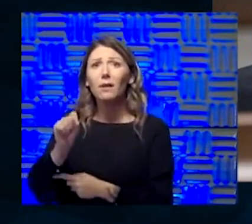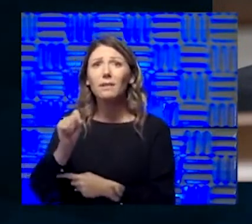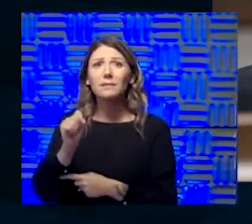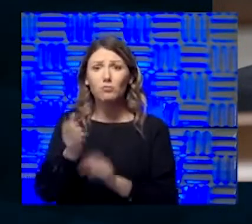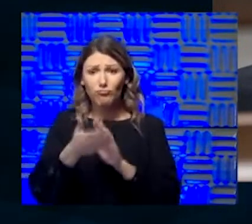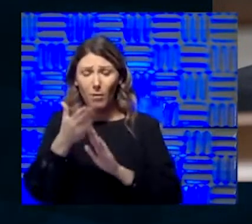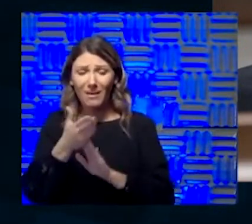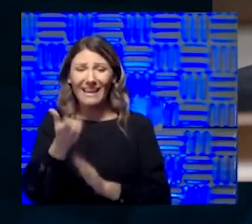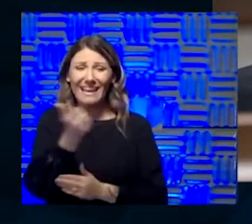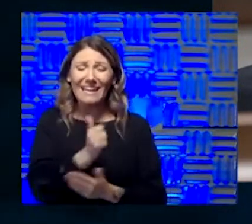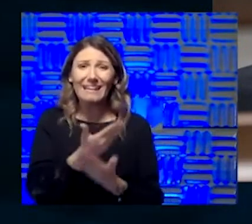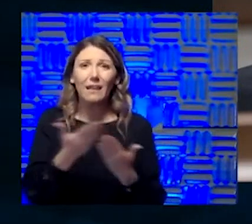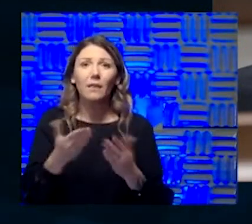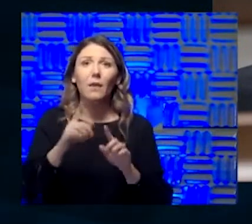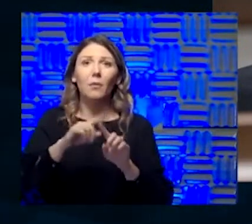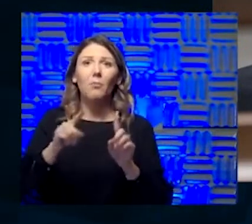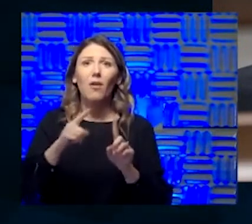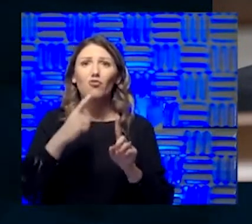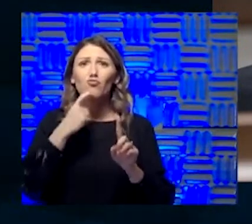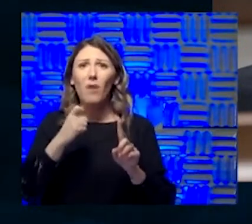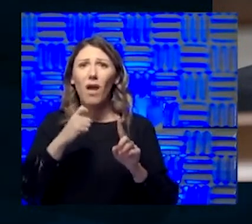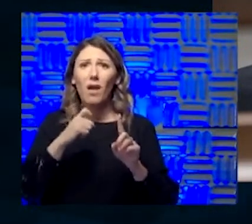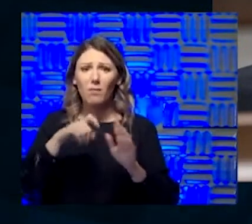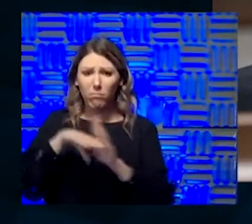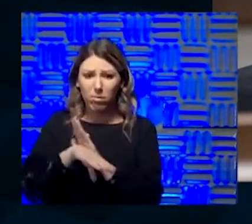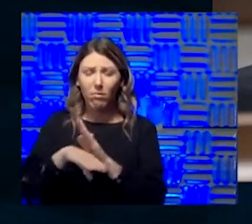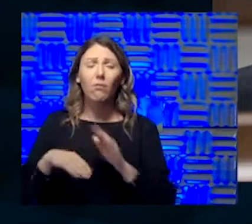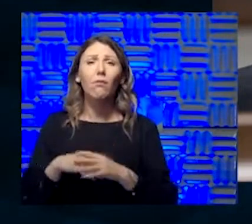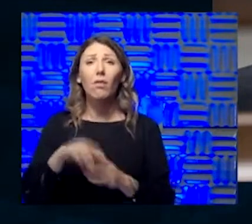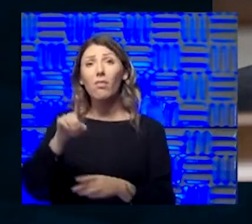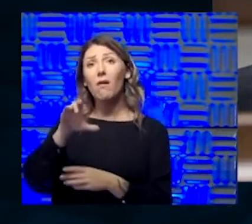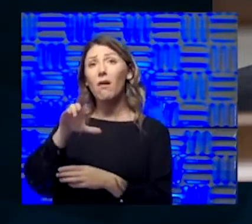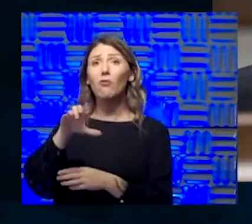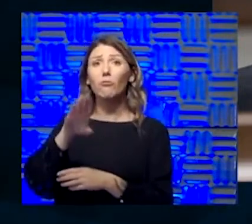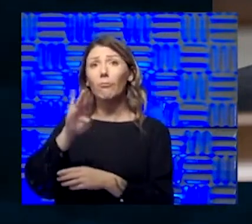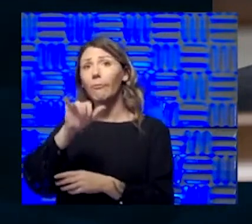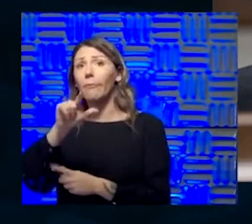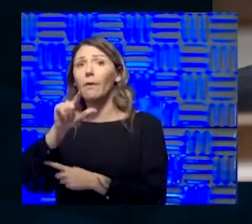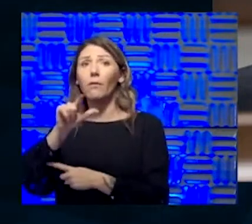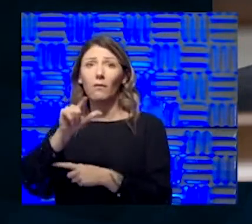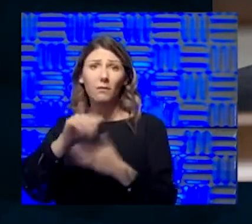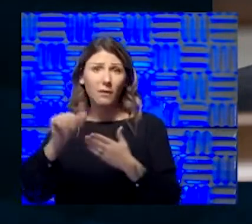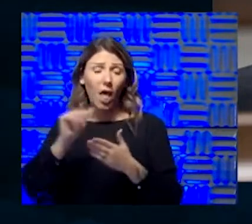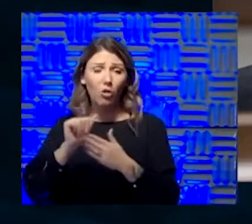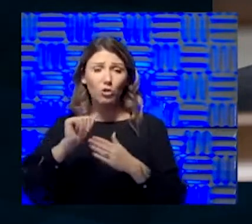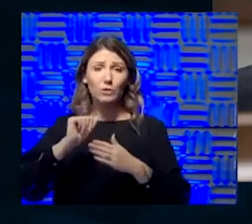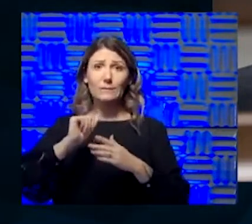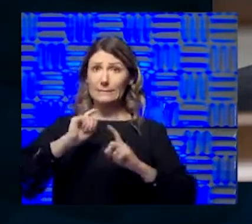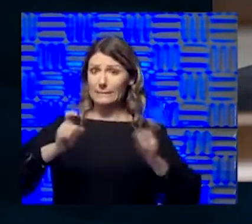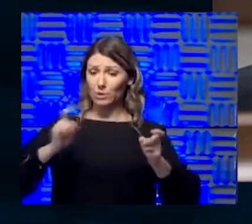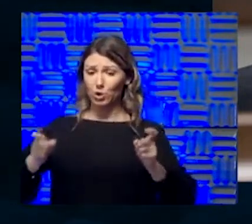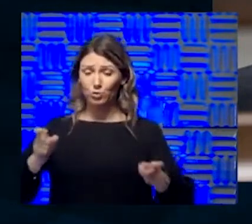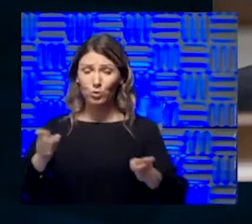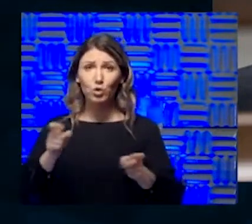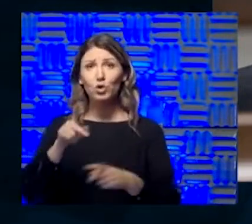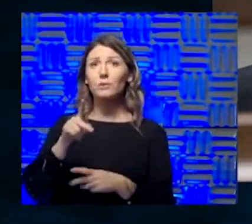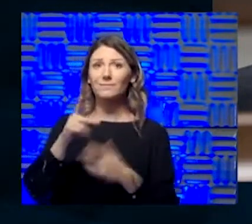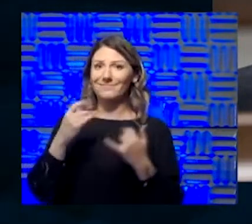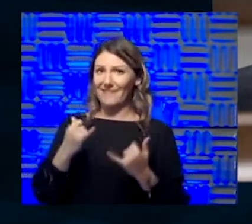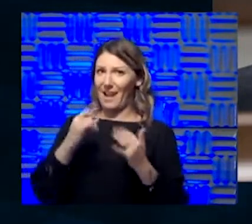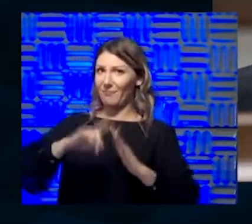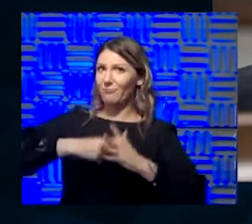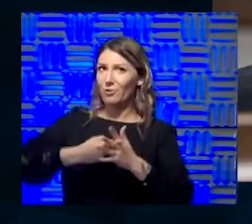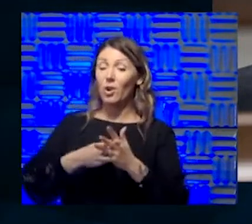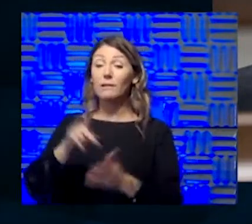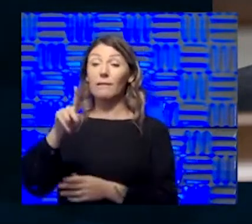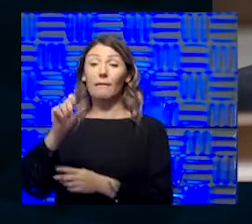the red. And this $100 billion, the distribution begins today. Kansas hospitals are beginning to receive that